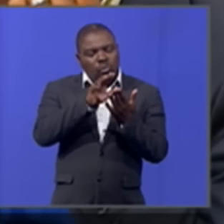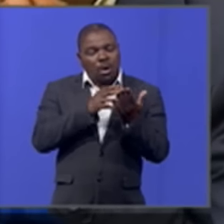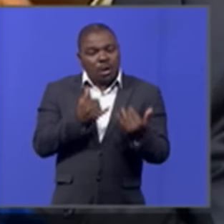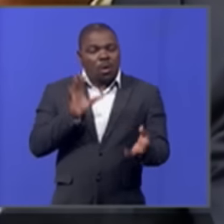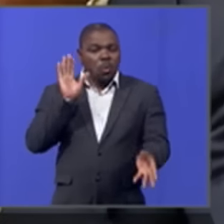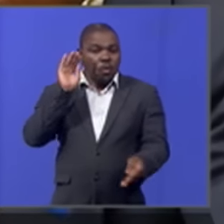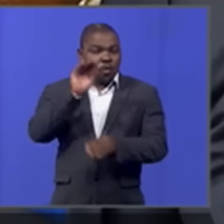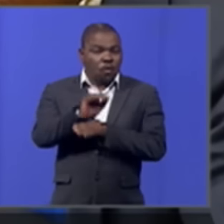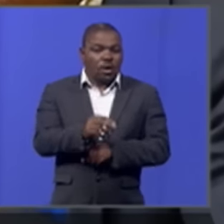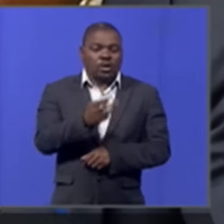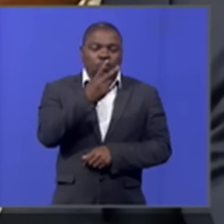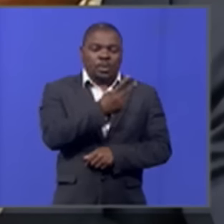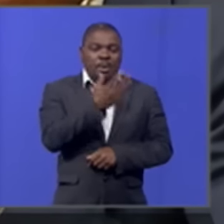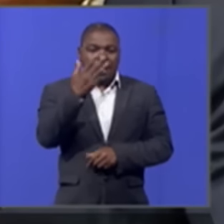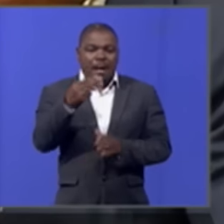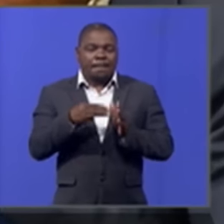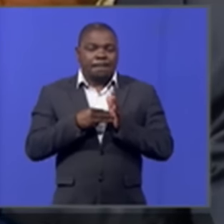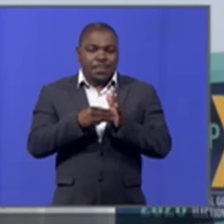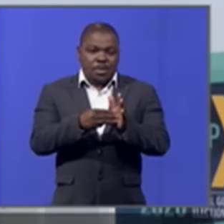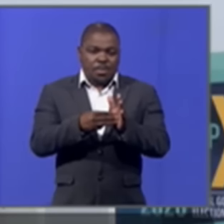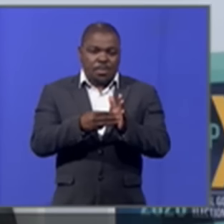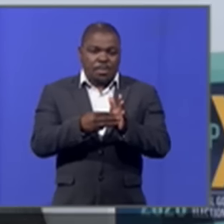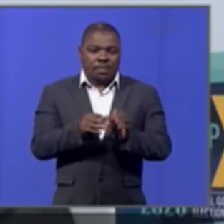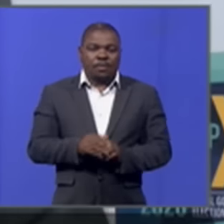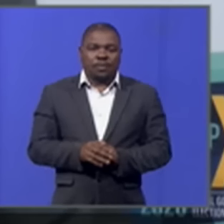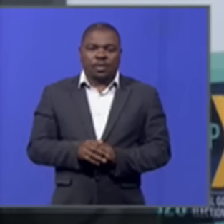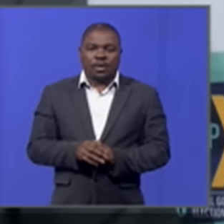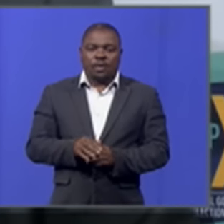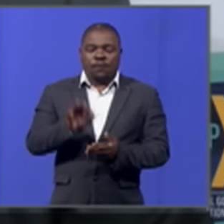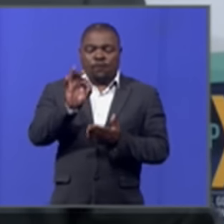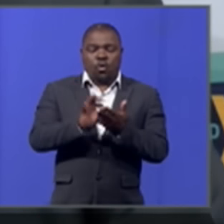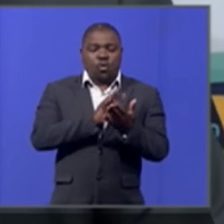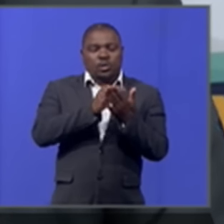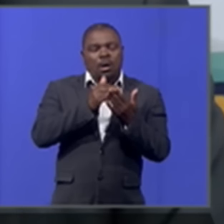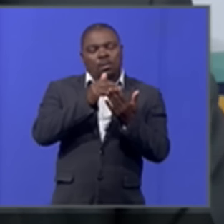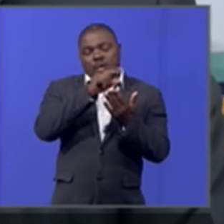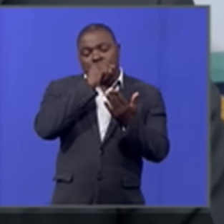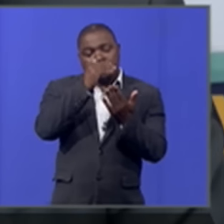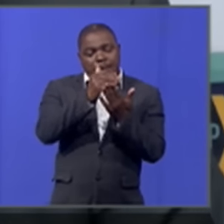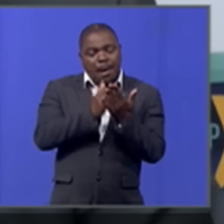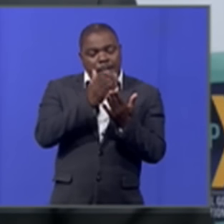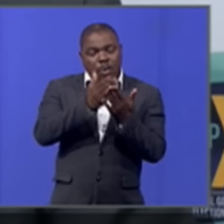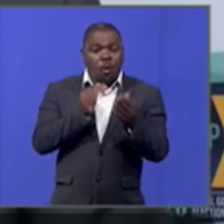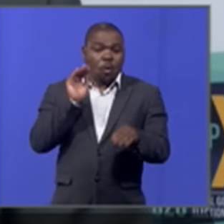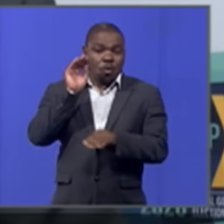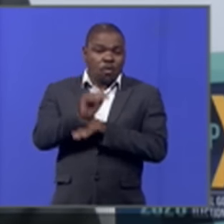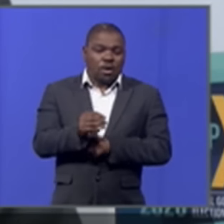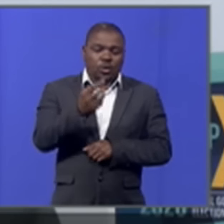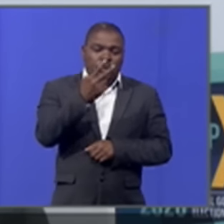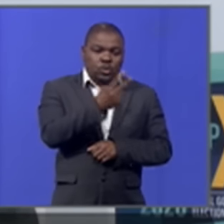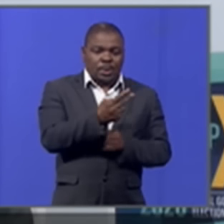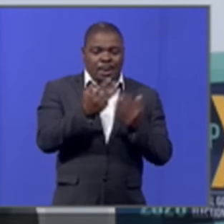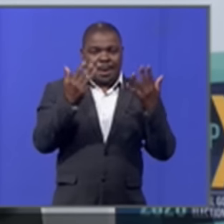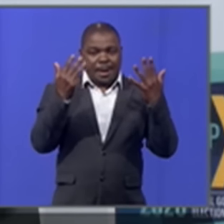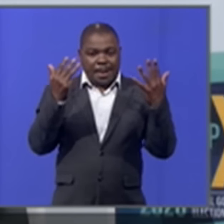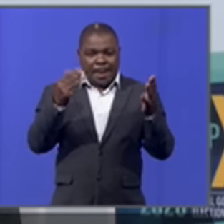di le 29. The total voters roll stands at just over 29 million voters.